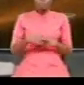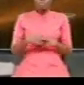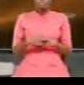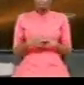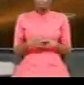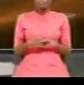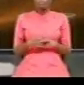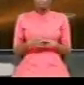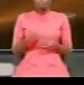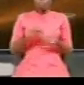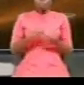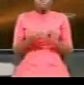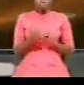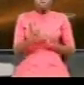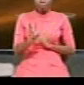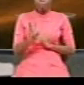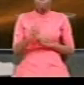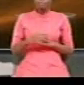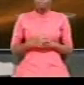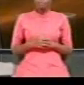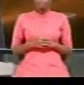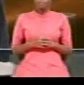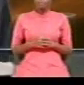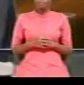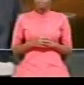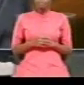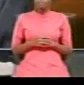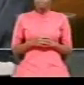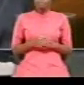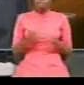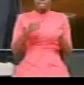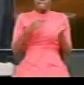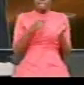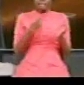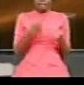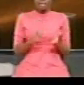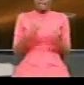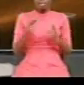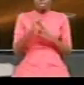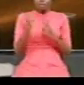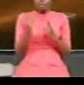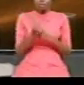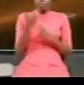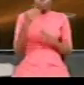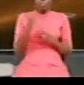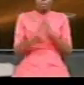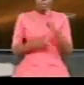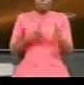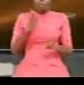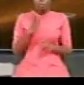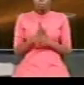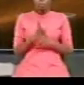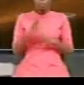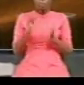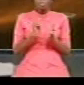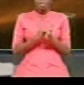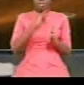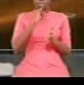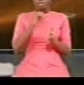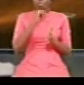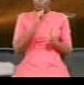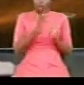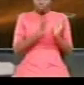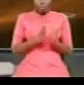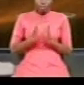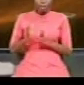return. Number two, the situation of the world that is not